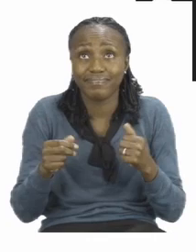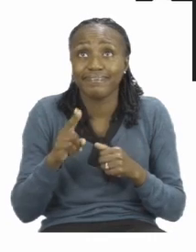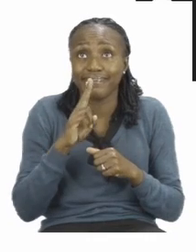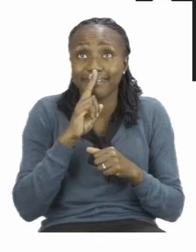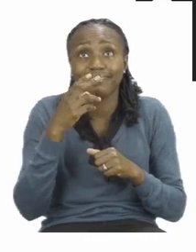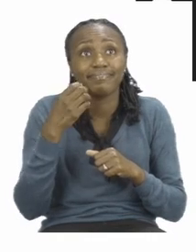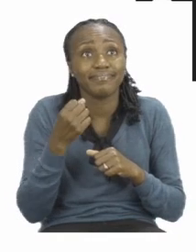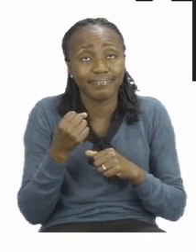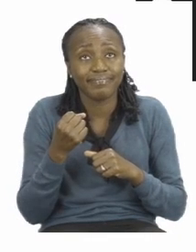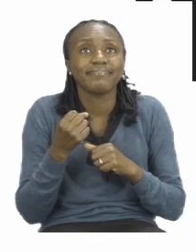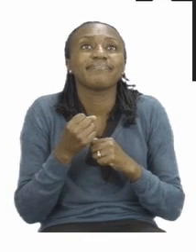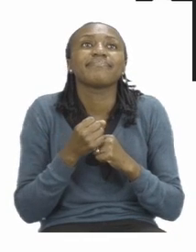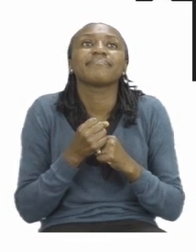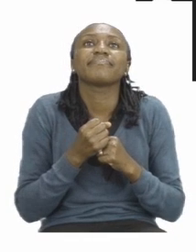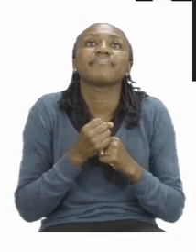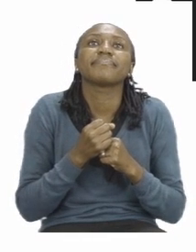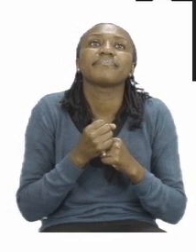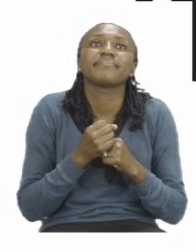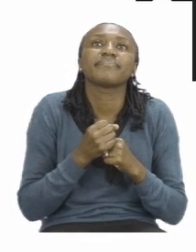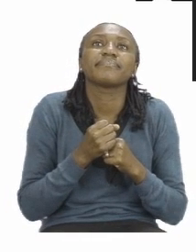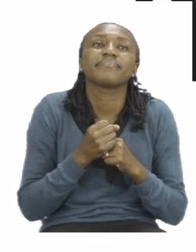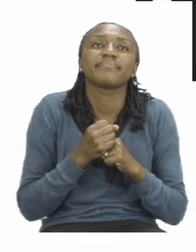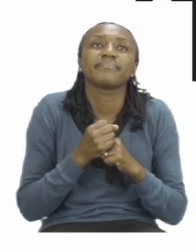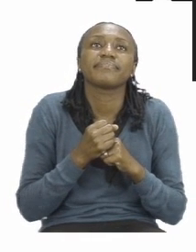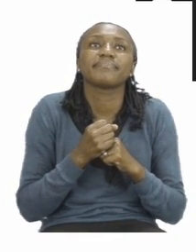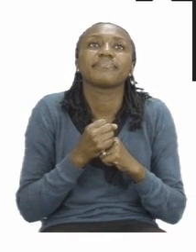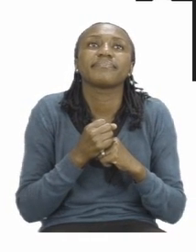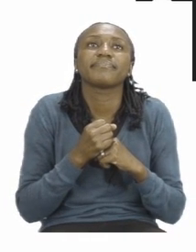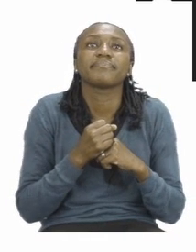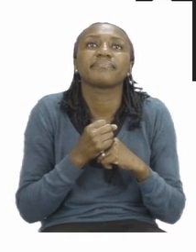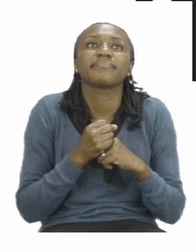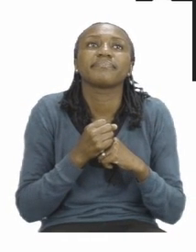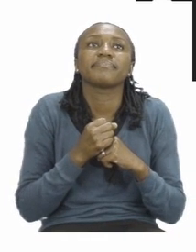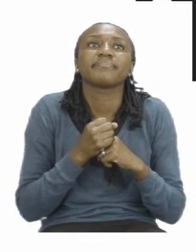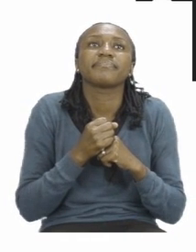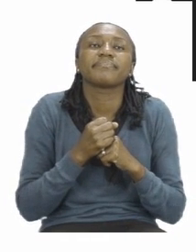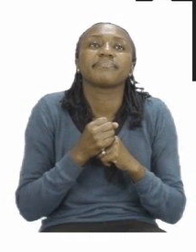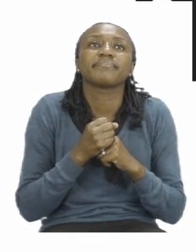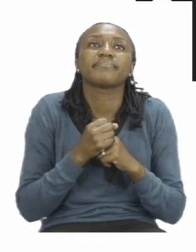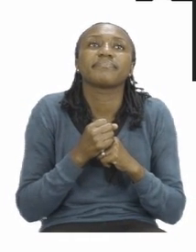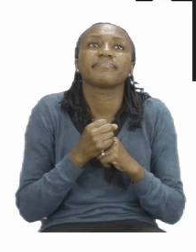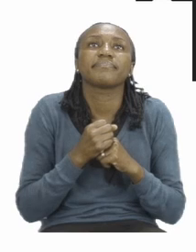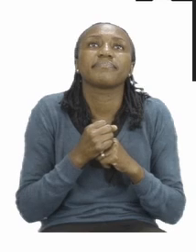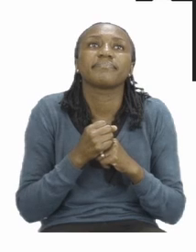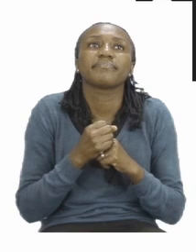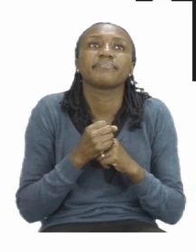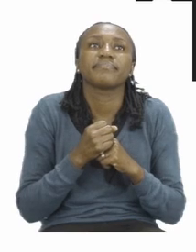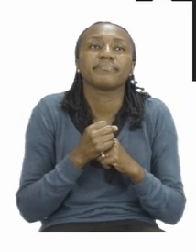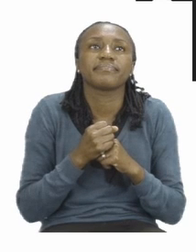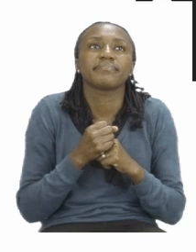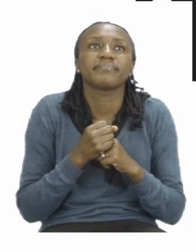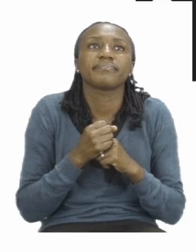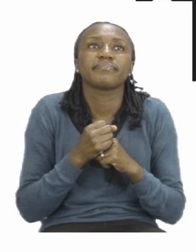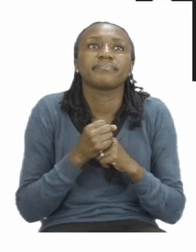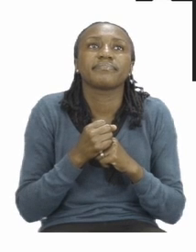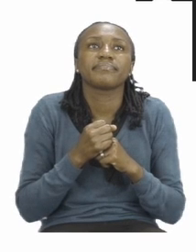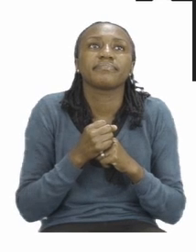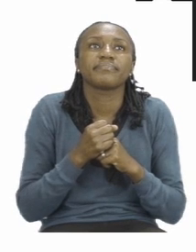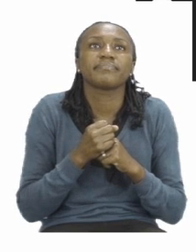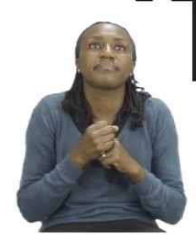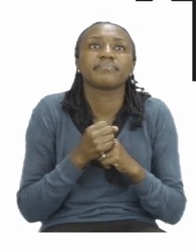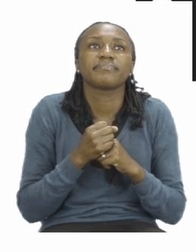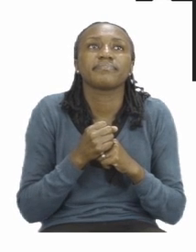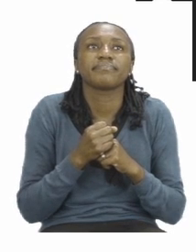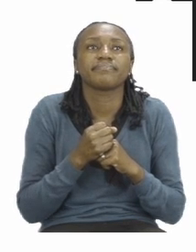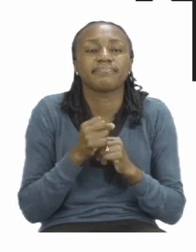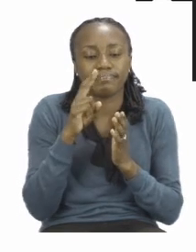we give an answer using a sentence. So let's do number 5 together. Let's